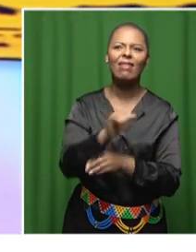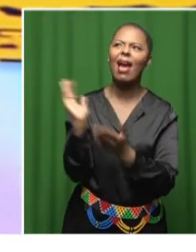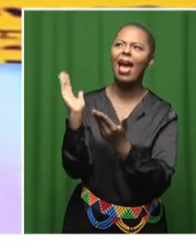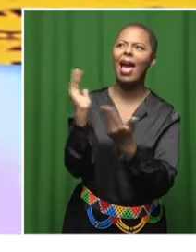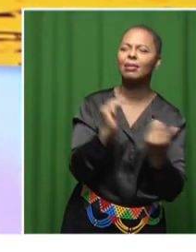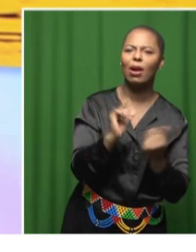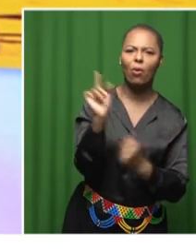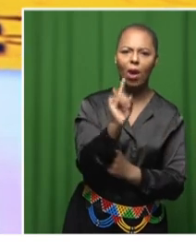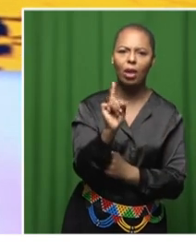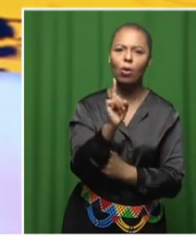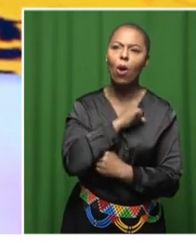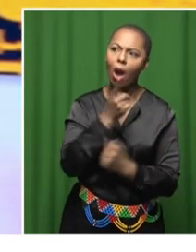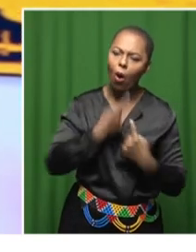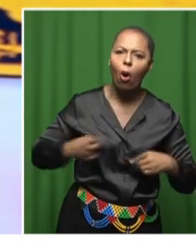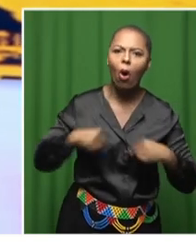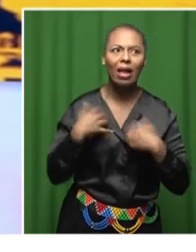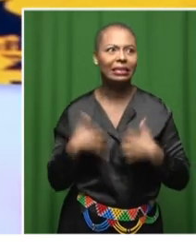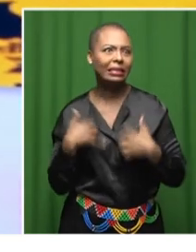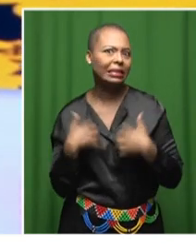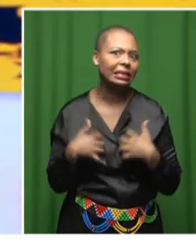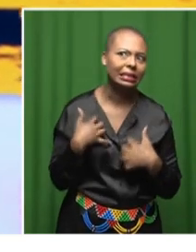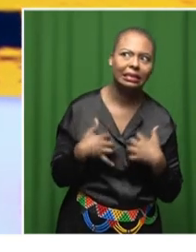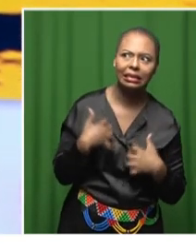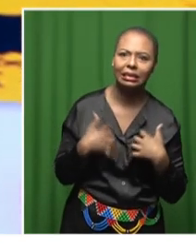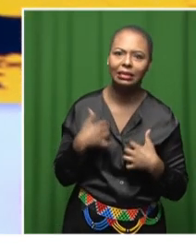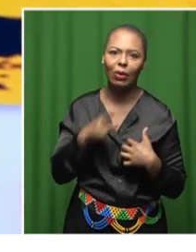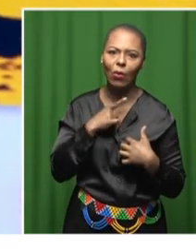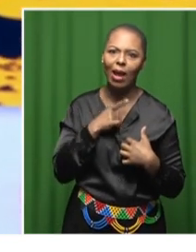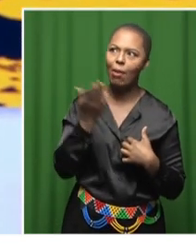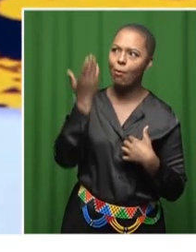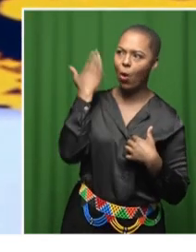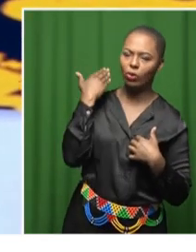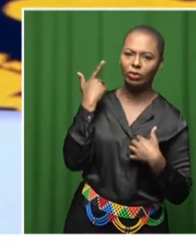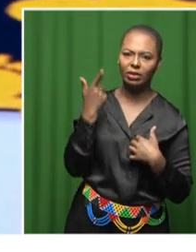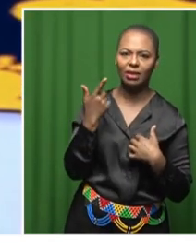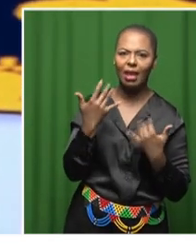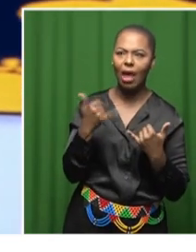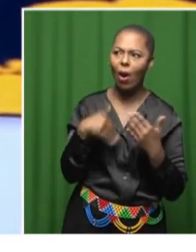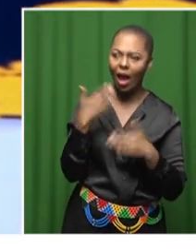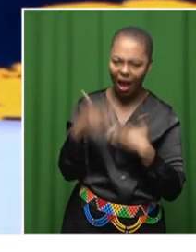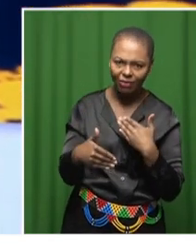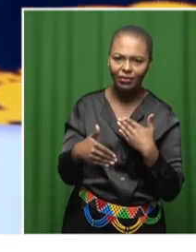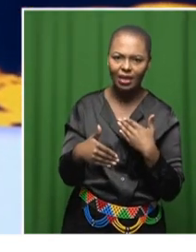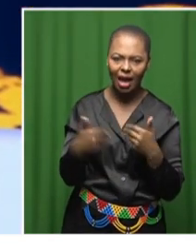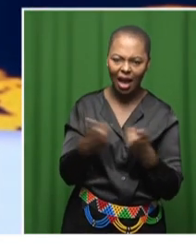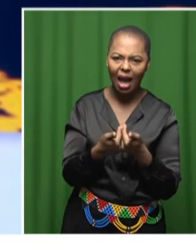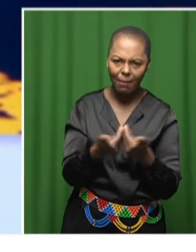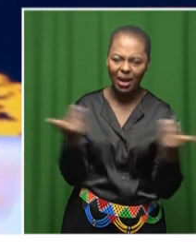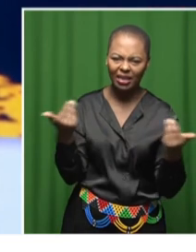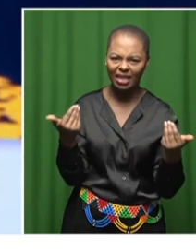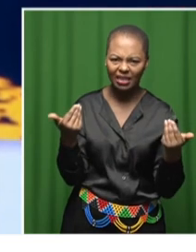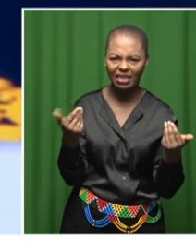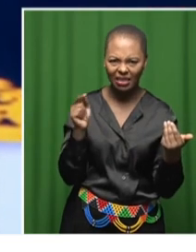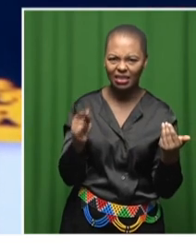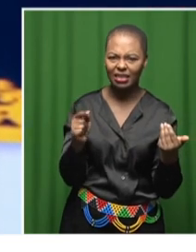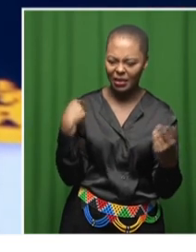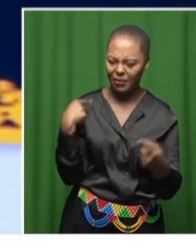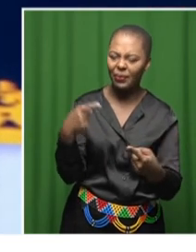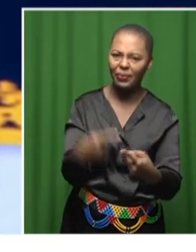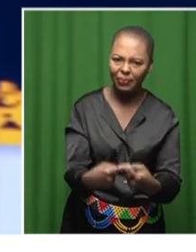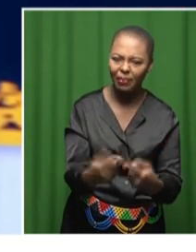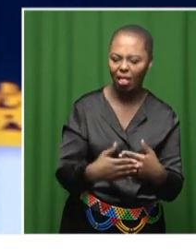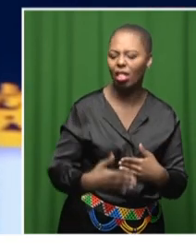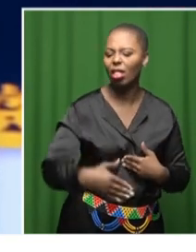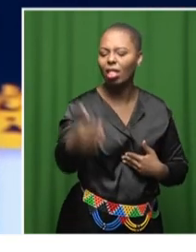all excited, looking forward to post-apartheid South Africa. Mm-hmm. And now, you know, we look back and